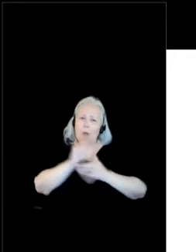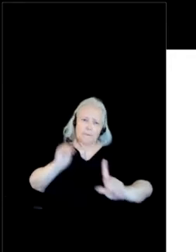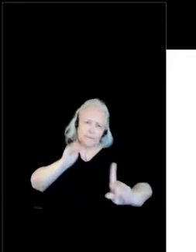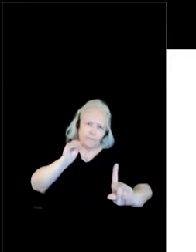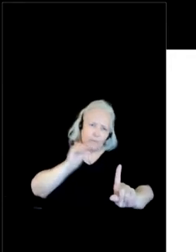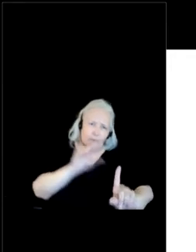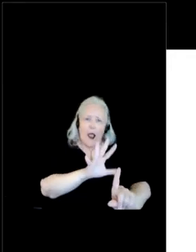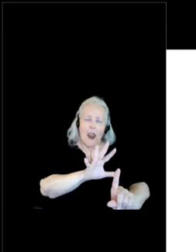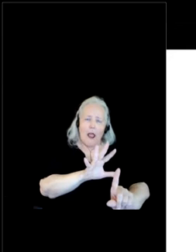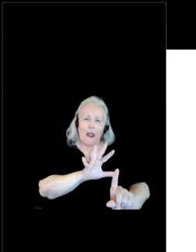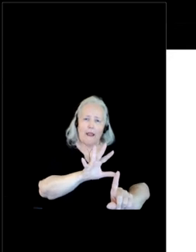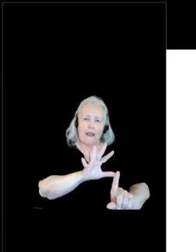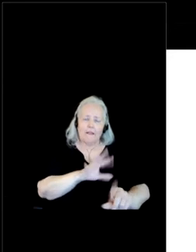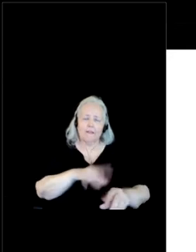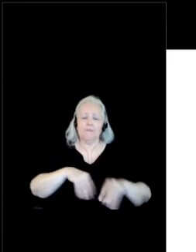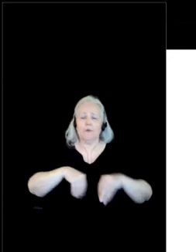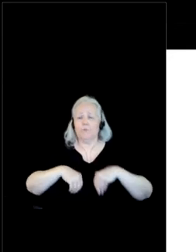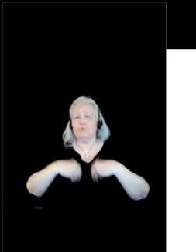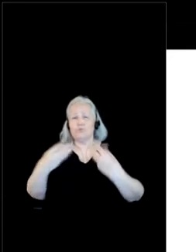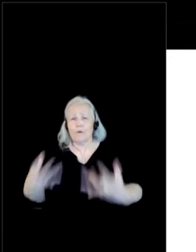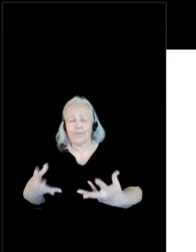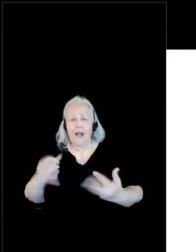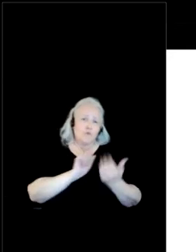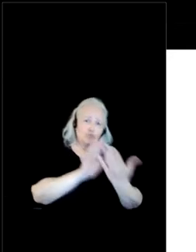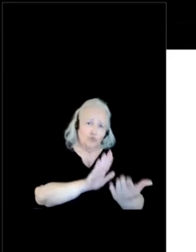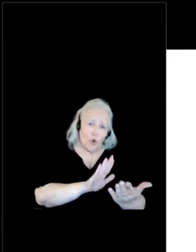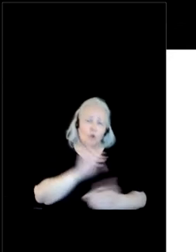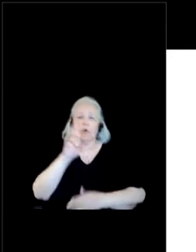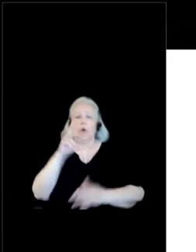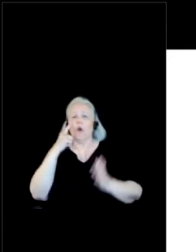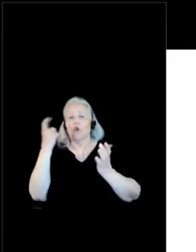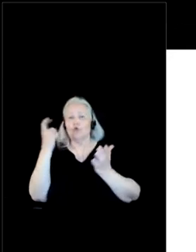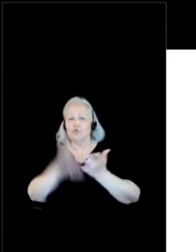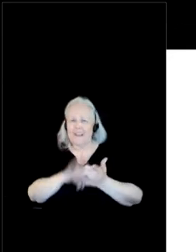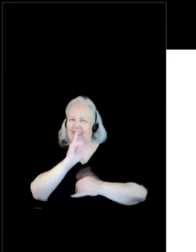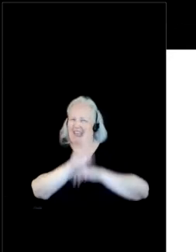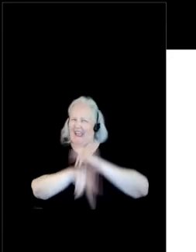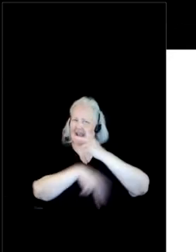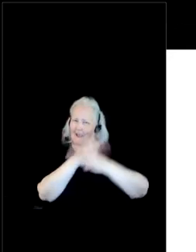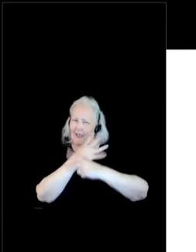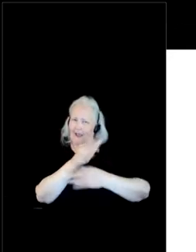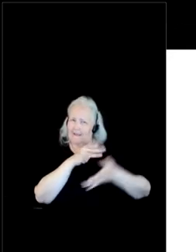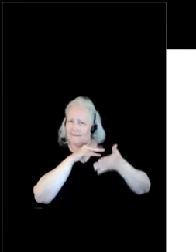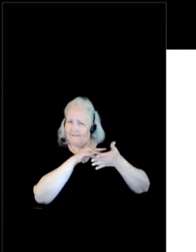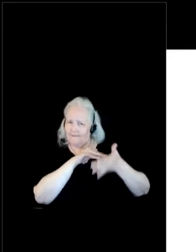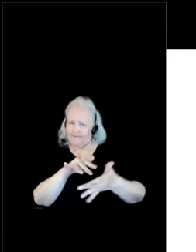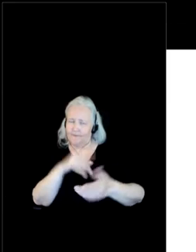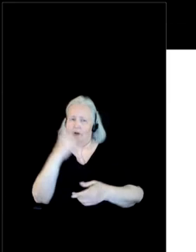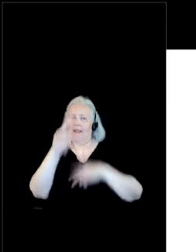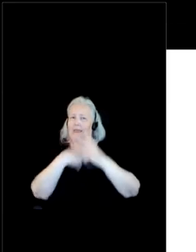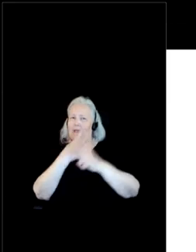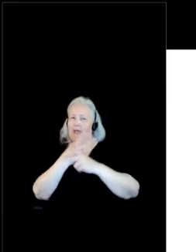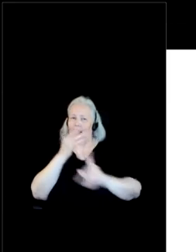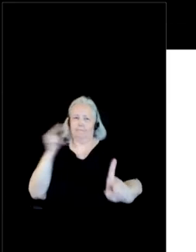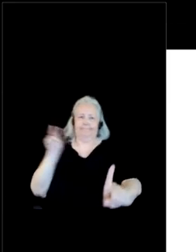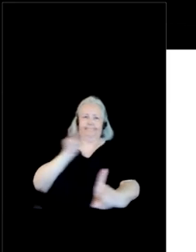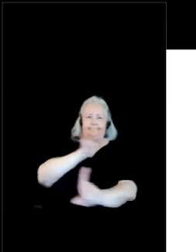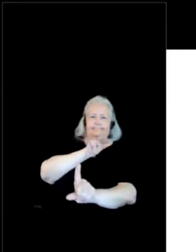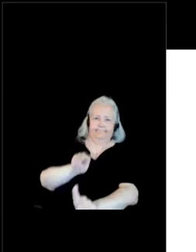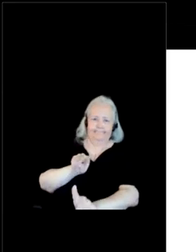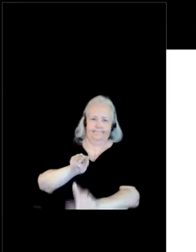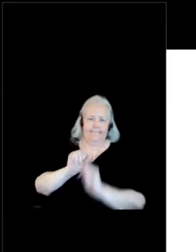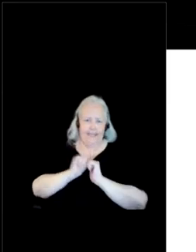and provide a rubric or an acknowledgement of a certain kind of scholarship or perspective of scholarship or approach to scholarship as